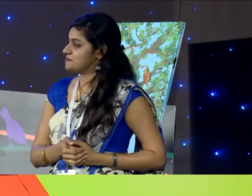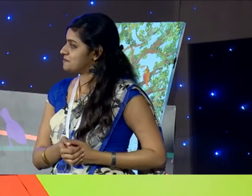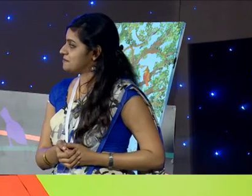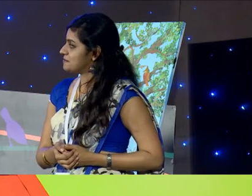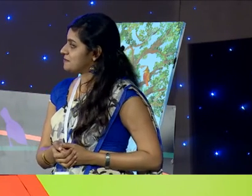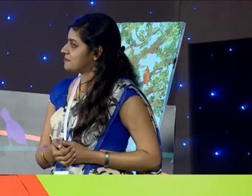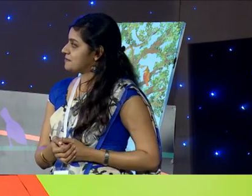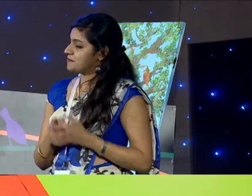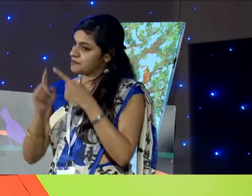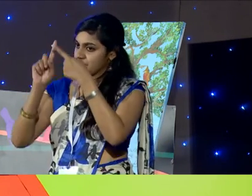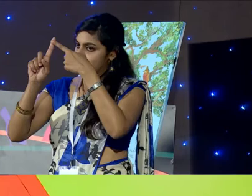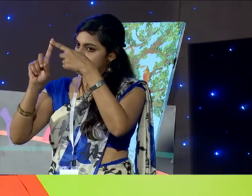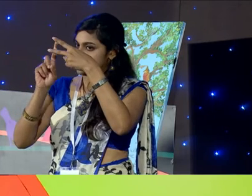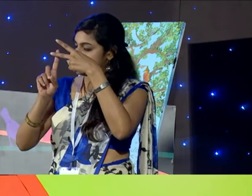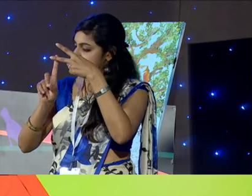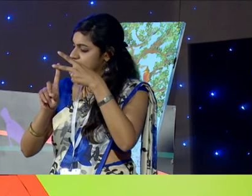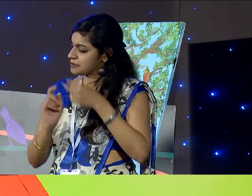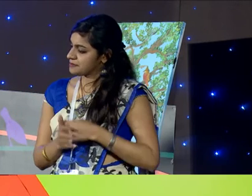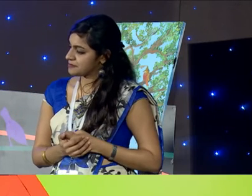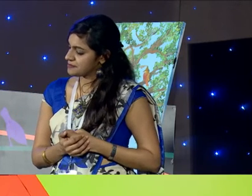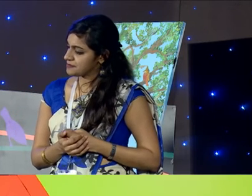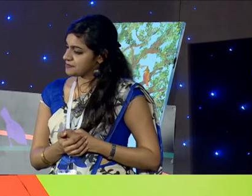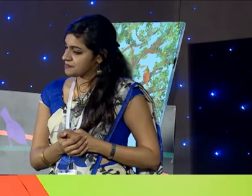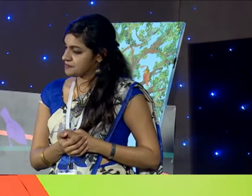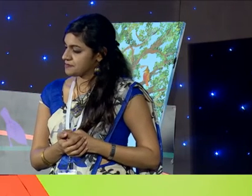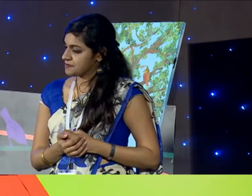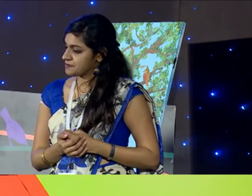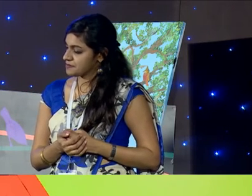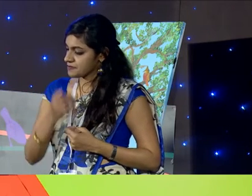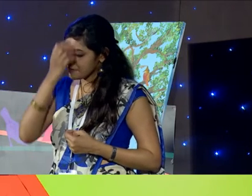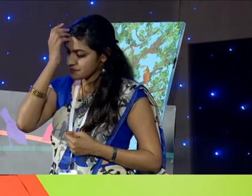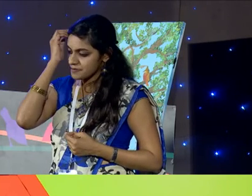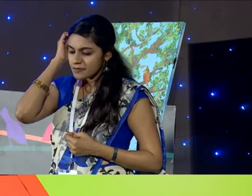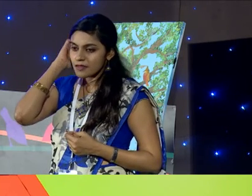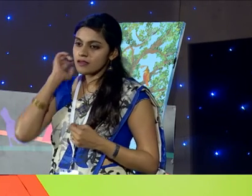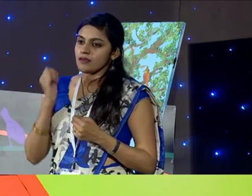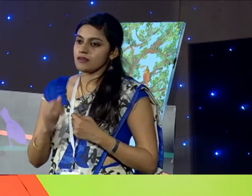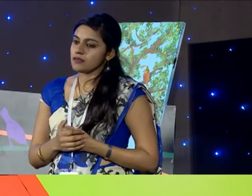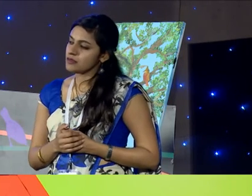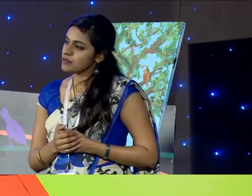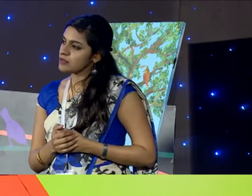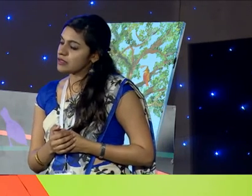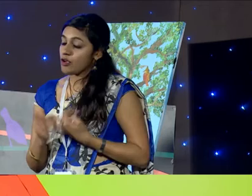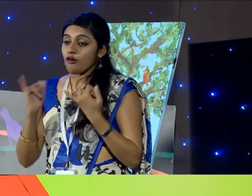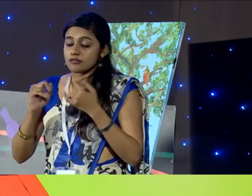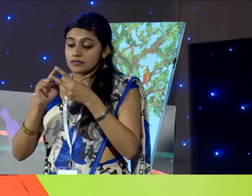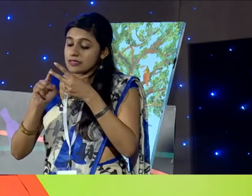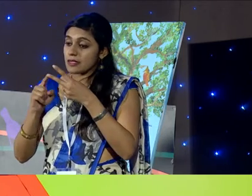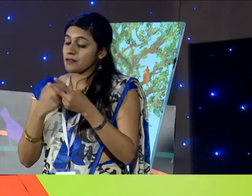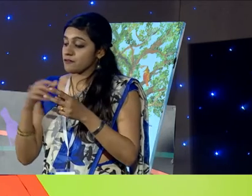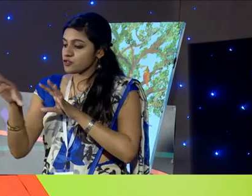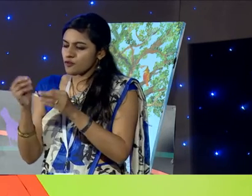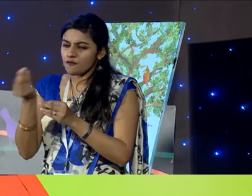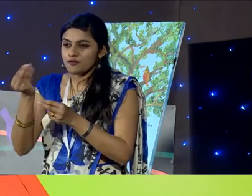The second key intervention which we made was that when we hired opportunity-deprived Indians, which are Indians who are economically, socially,